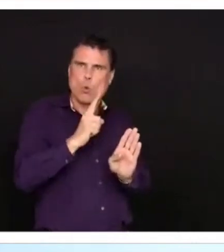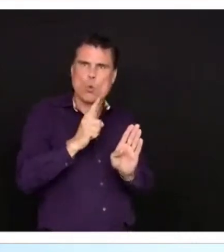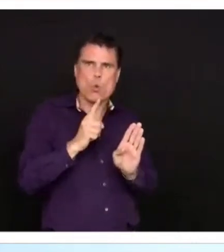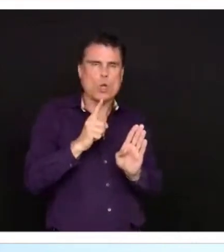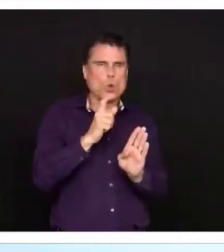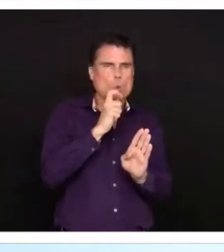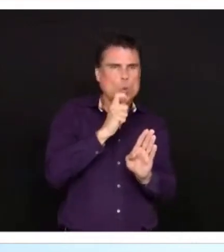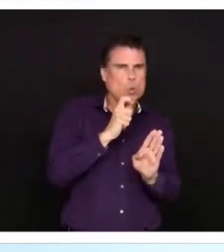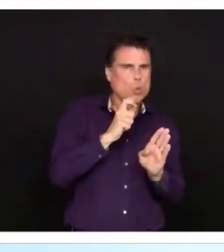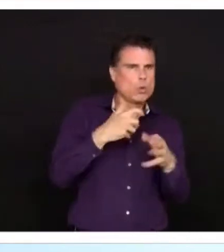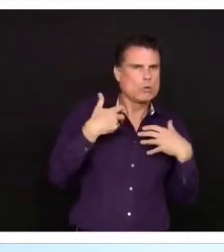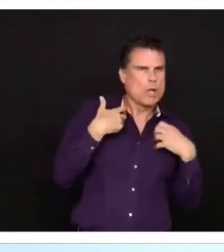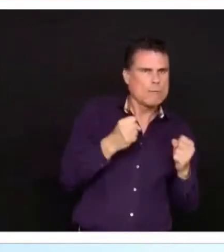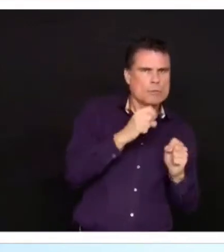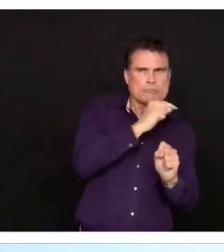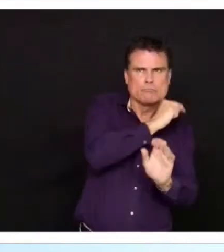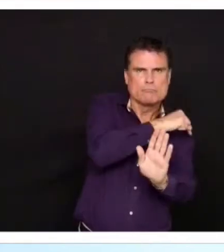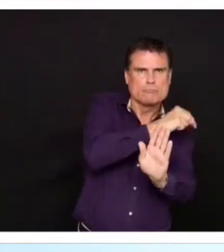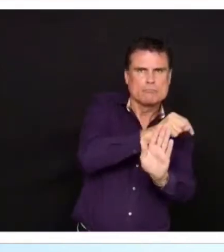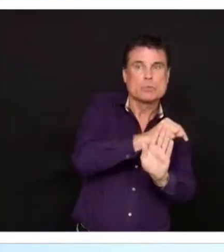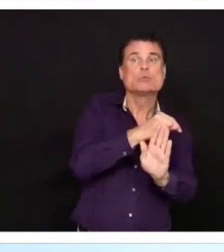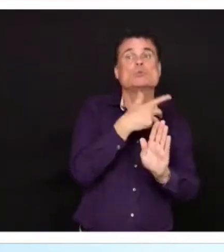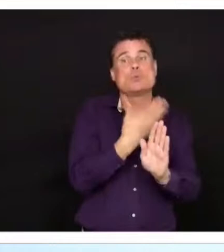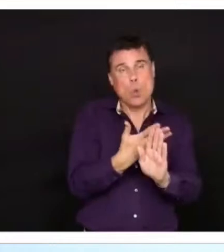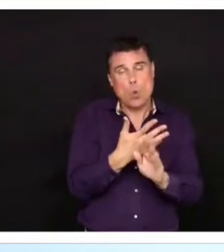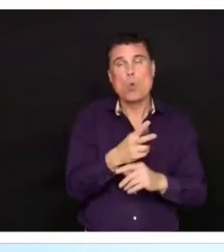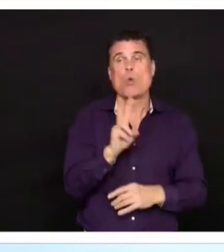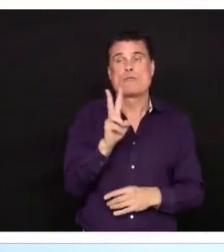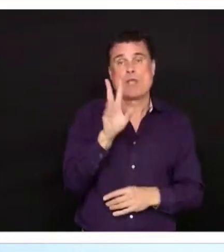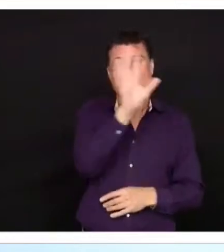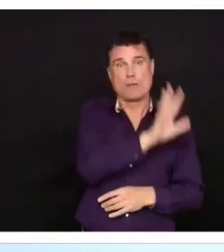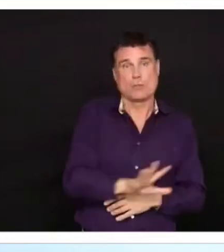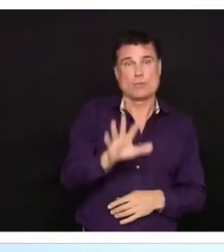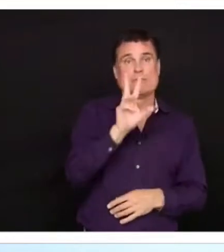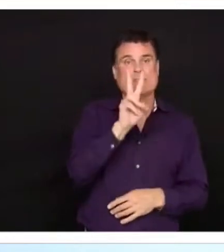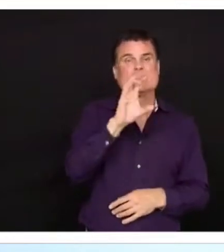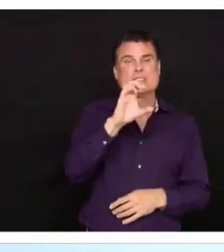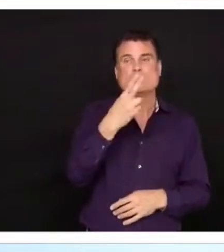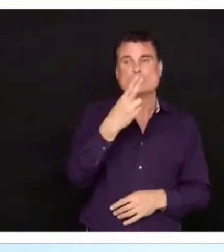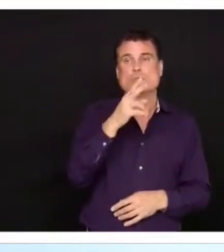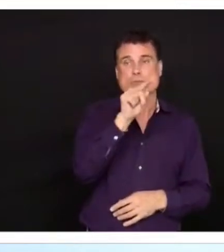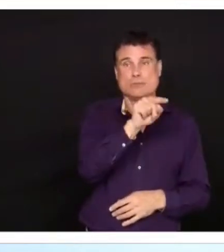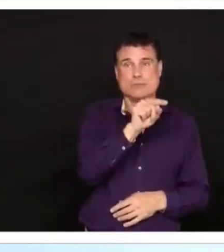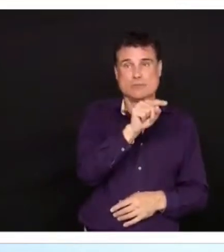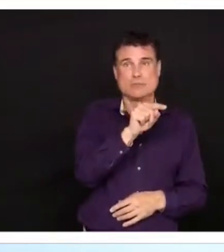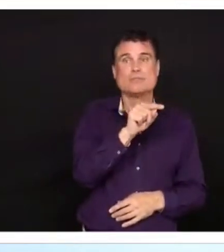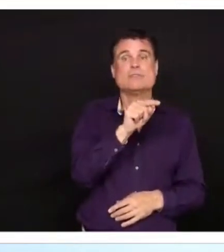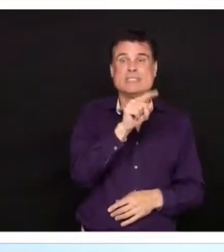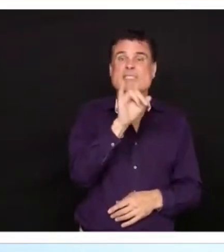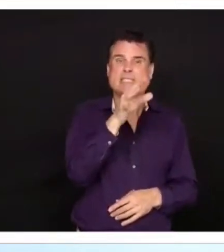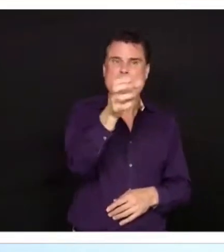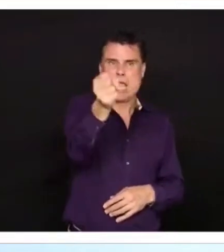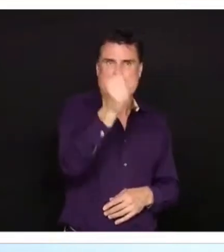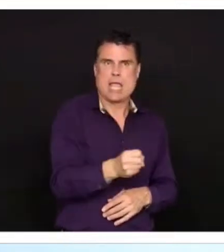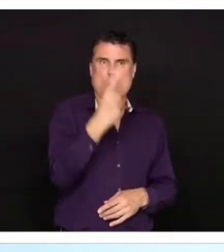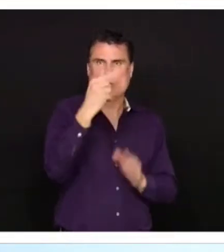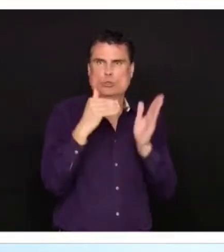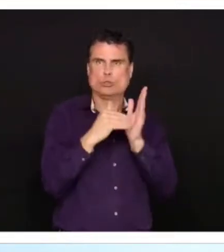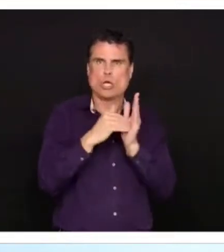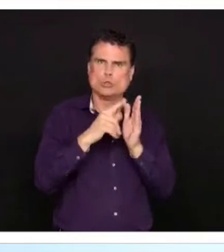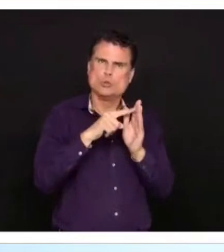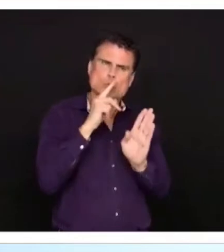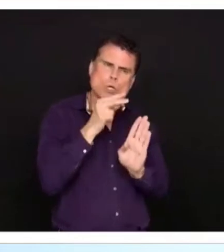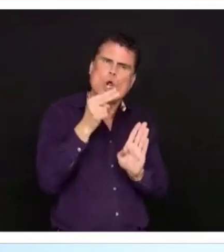done according to the algorithm that we had developed. So I understand that. that. The thing about